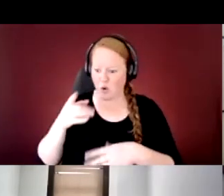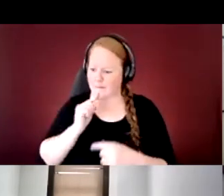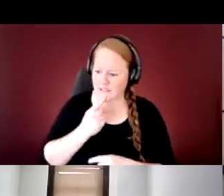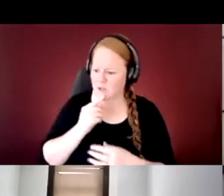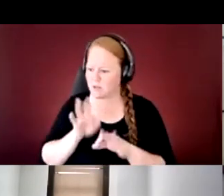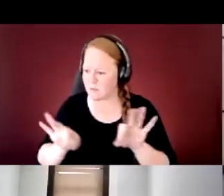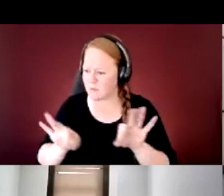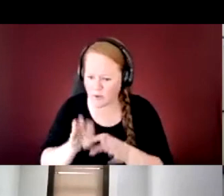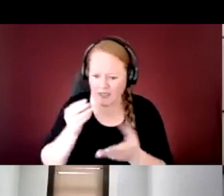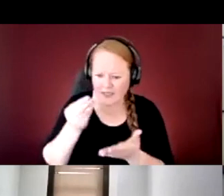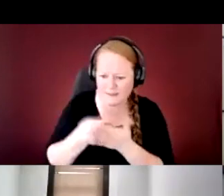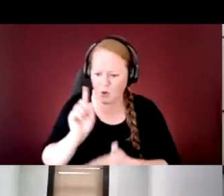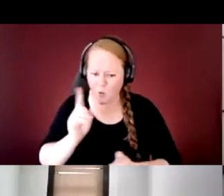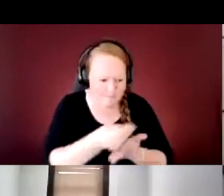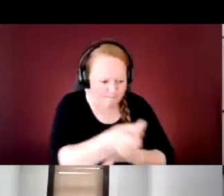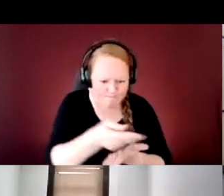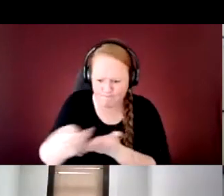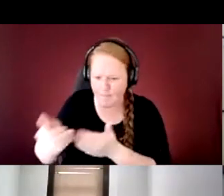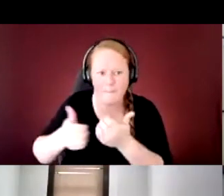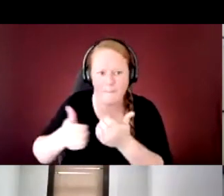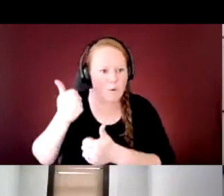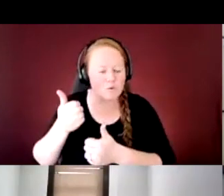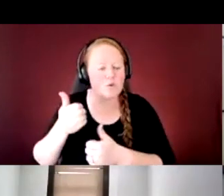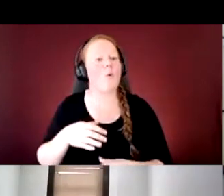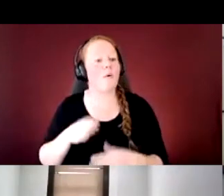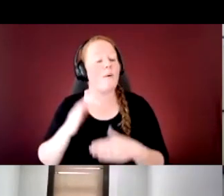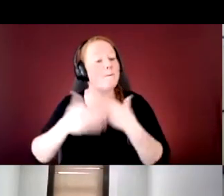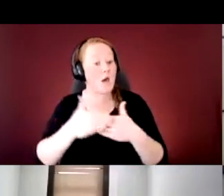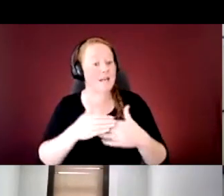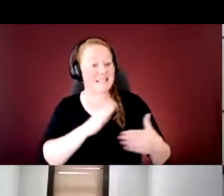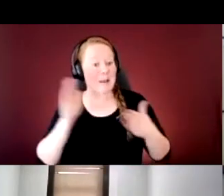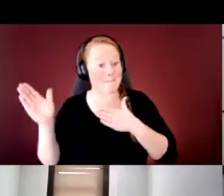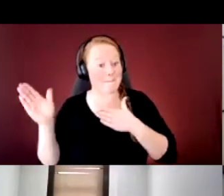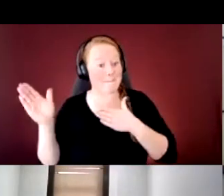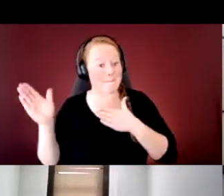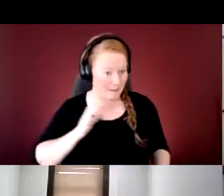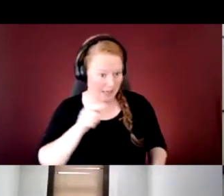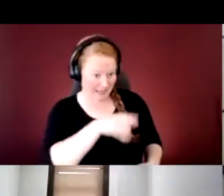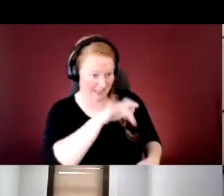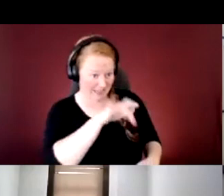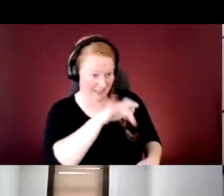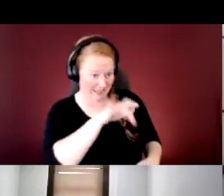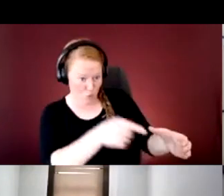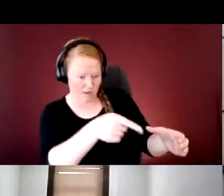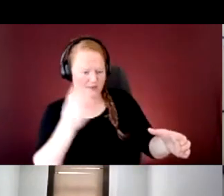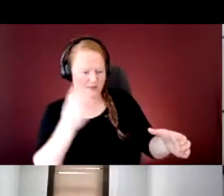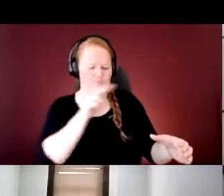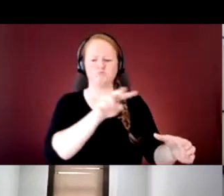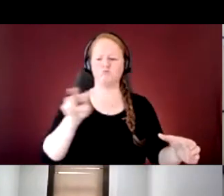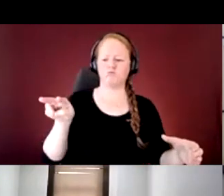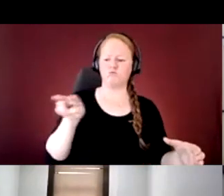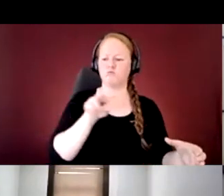most. The Process and Planning Committee working group oversaw the coordination of work within the Stimulus Advisory